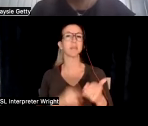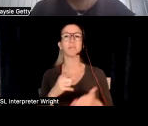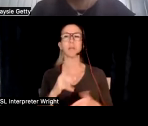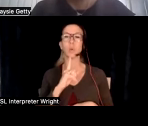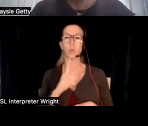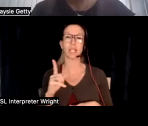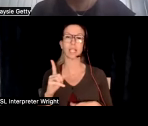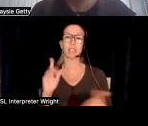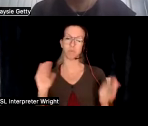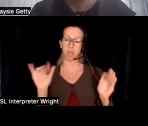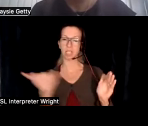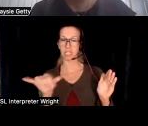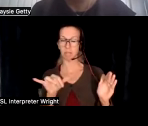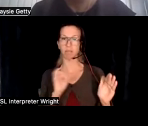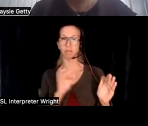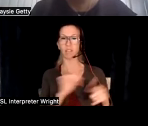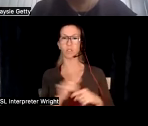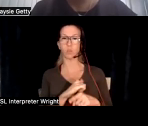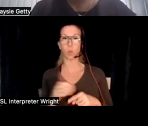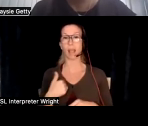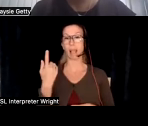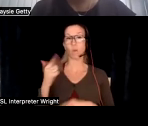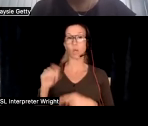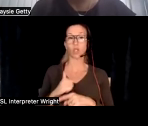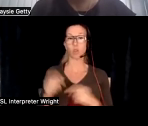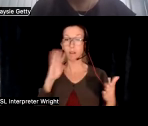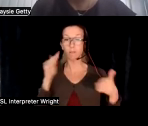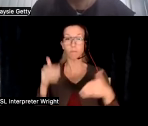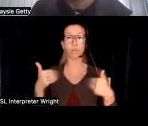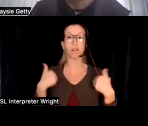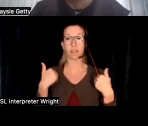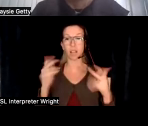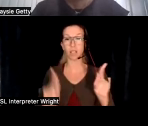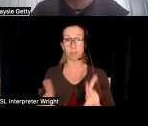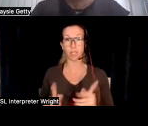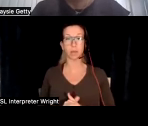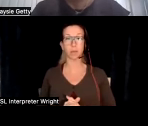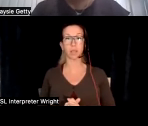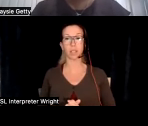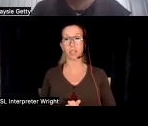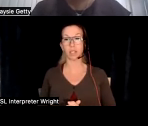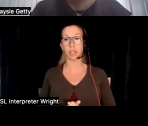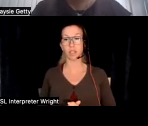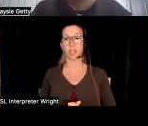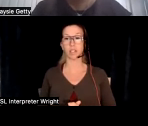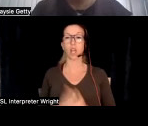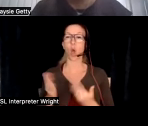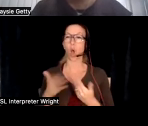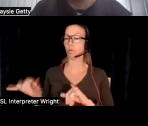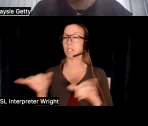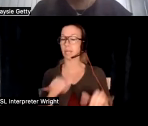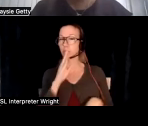We have a training specifically geared towards young people. It's again similar to our direct professional